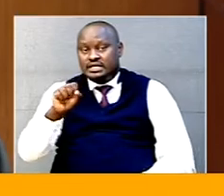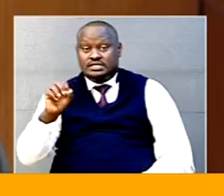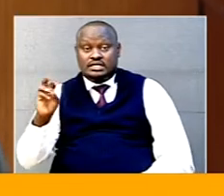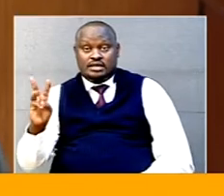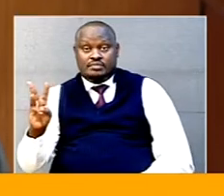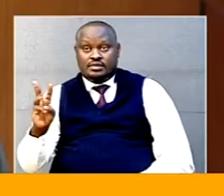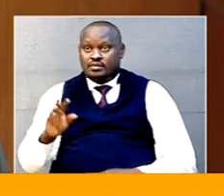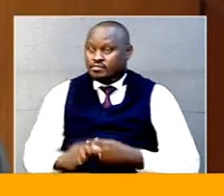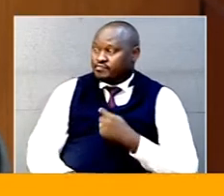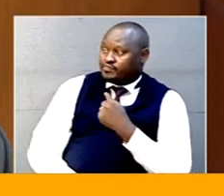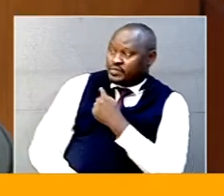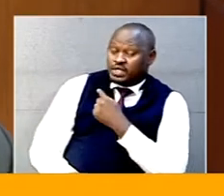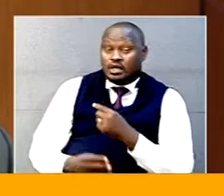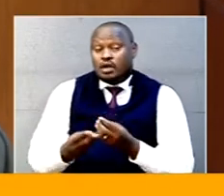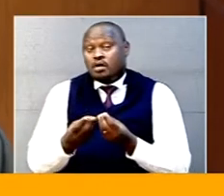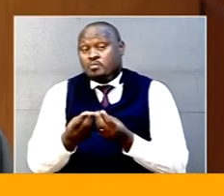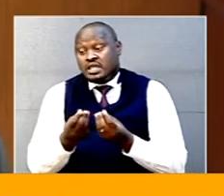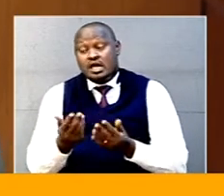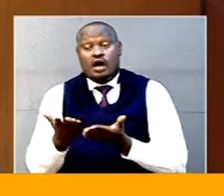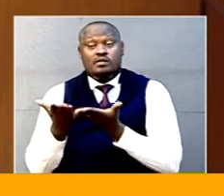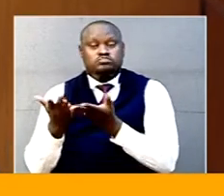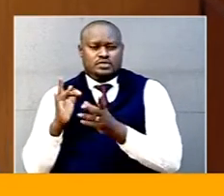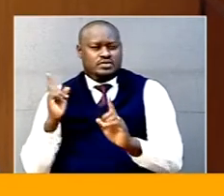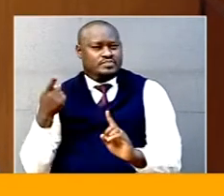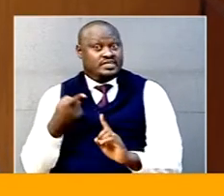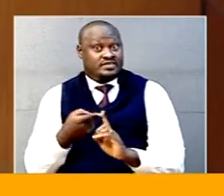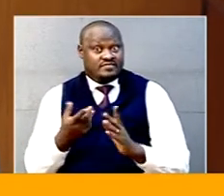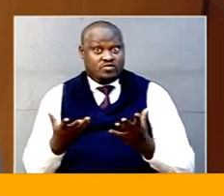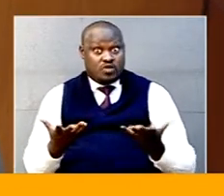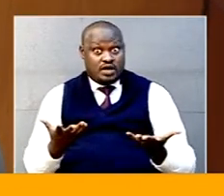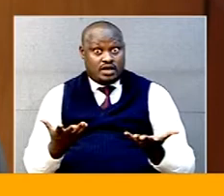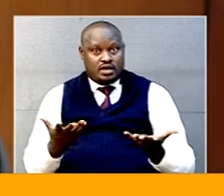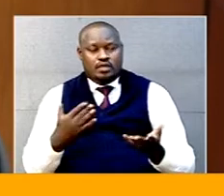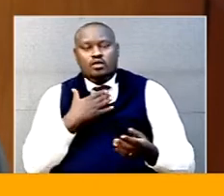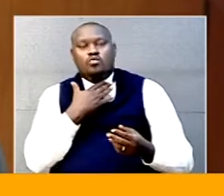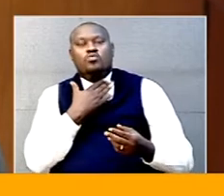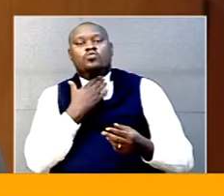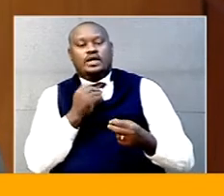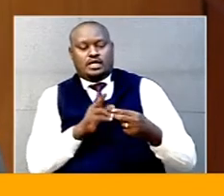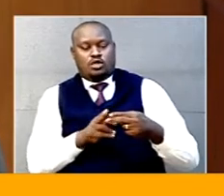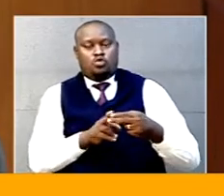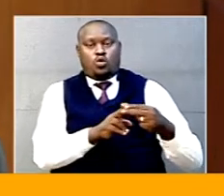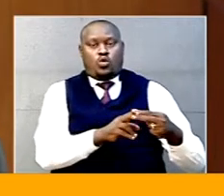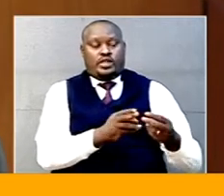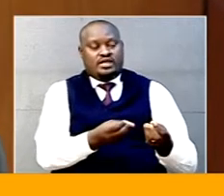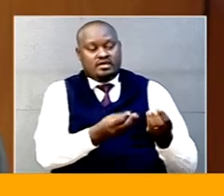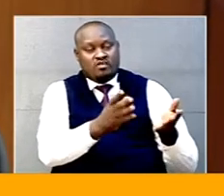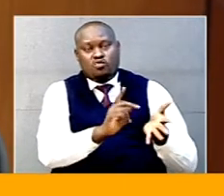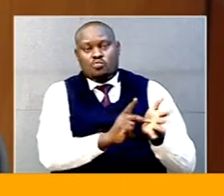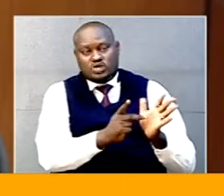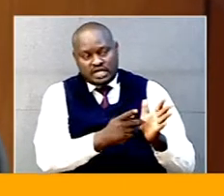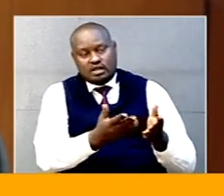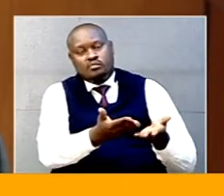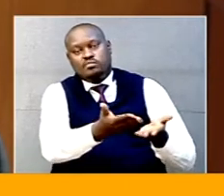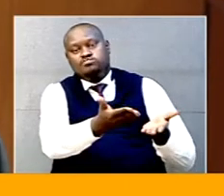window is to enable us to finance certain projects that we were unable to finance in